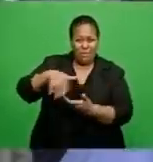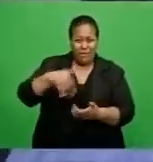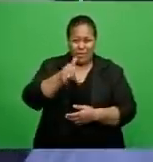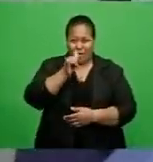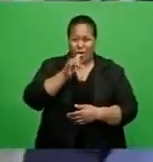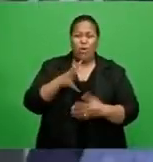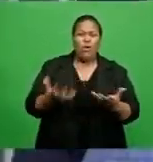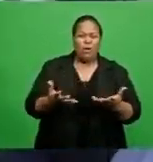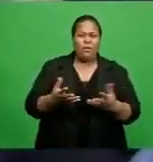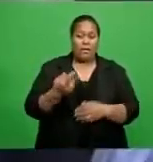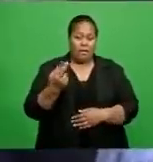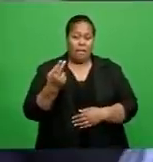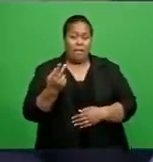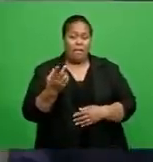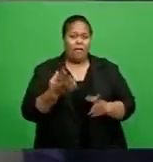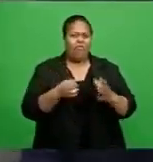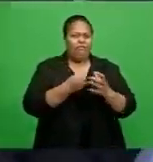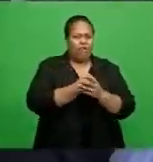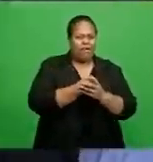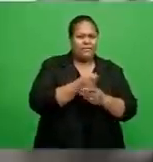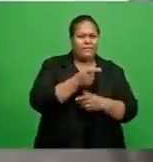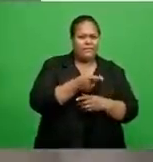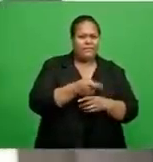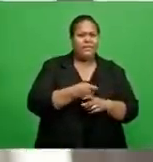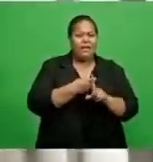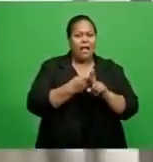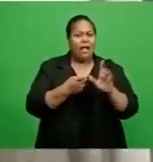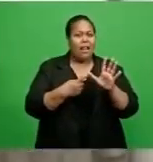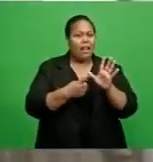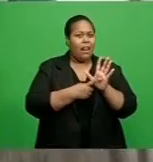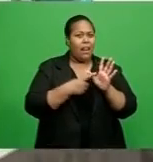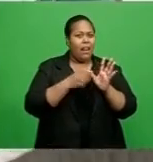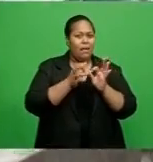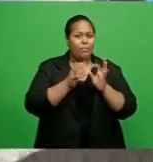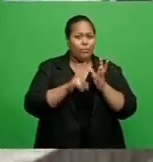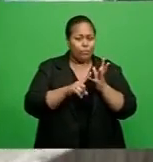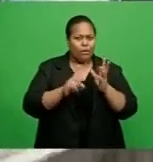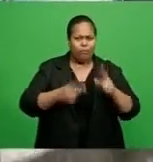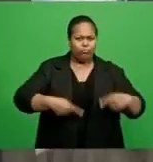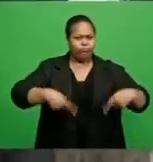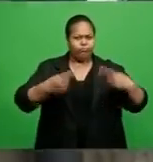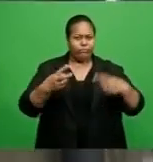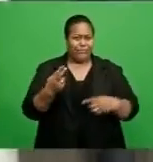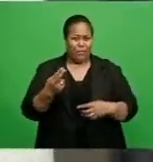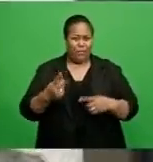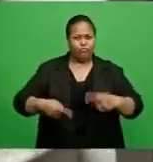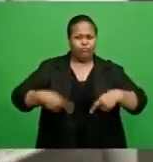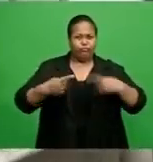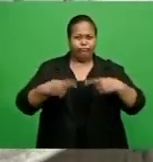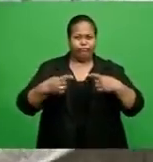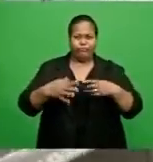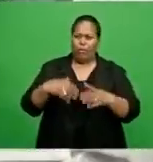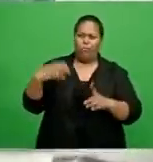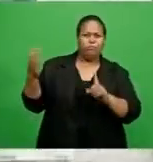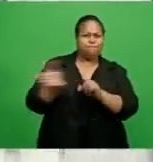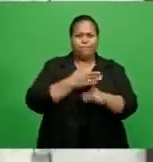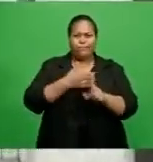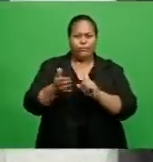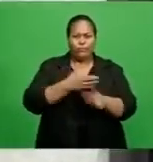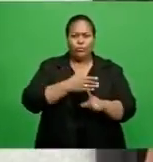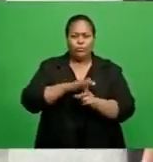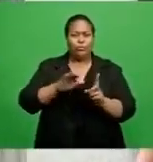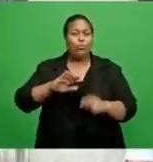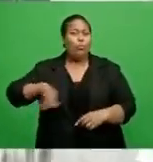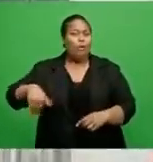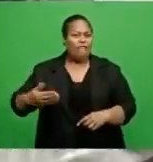in Kalambu, Nasinu. The couple argued during the drinking session, and Naimawi assaulted the victim, Maraya Tala, several